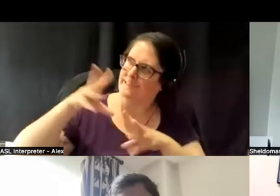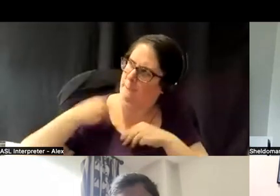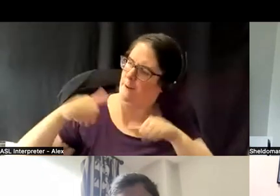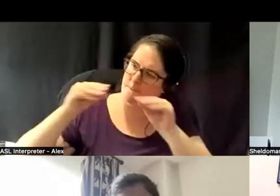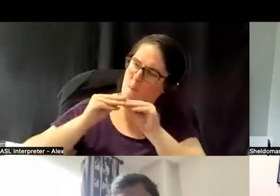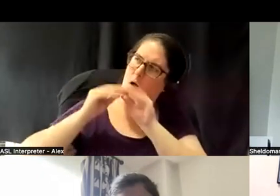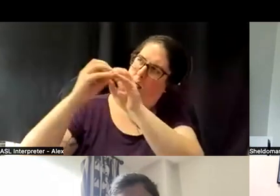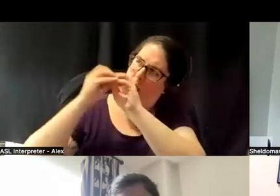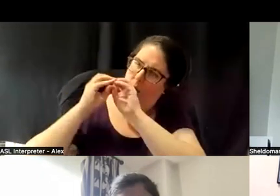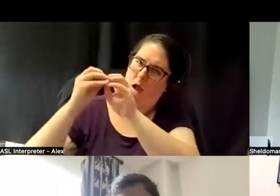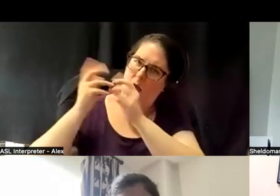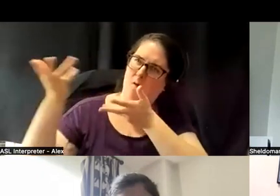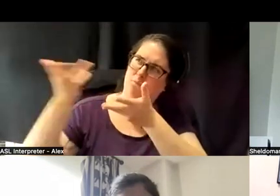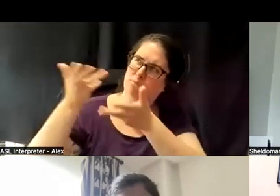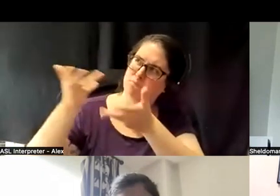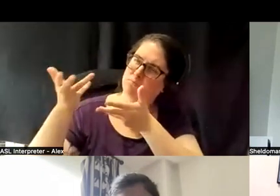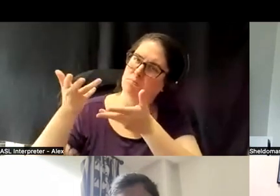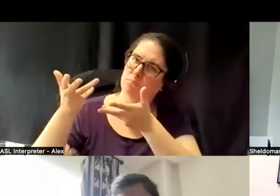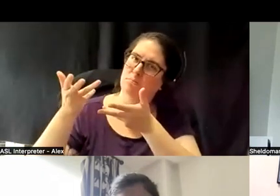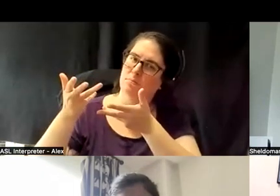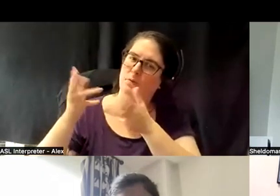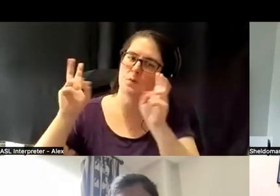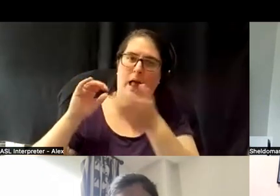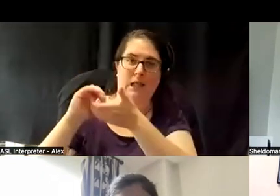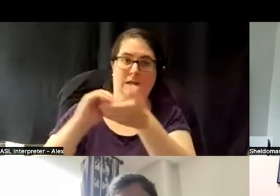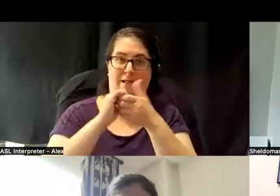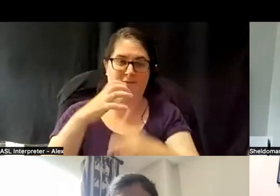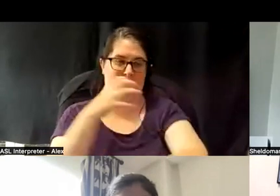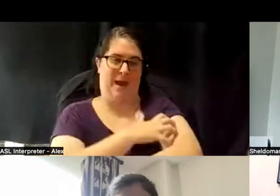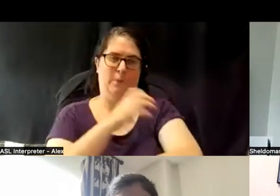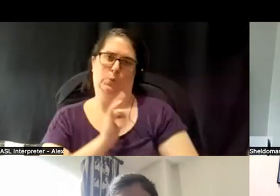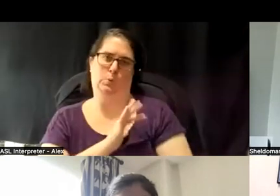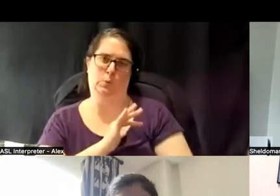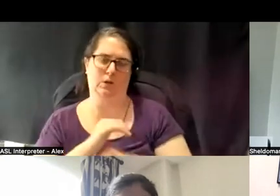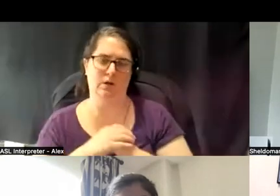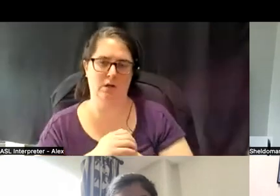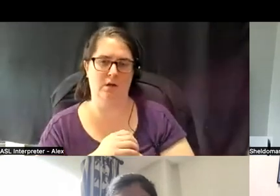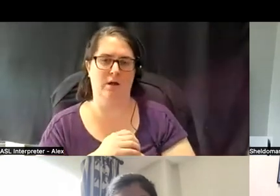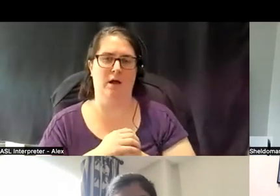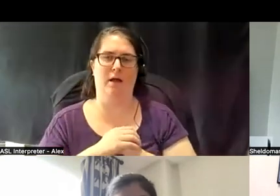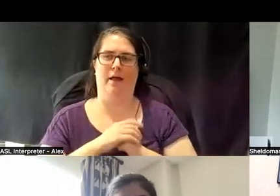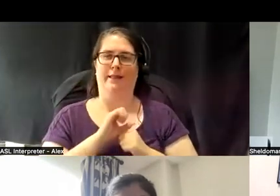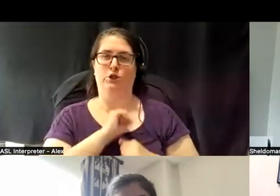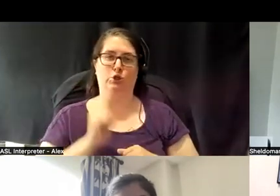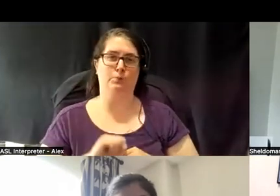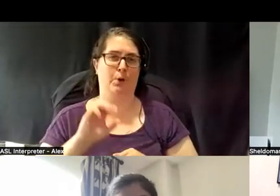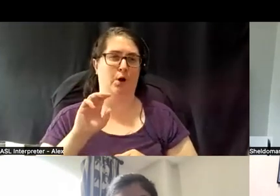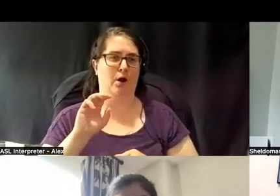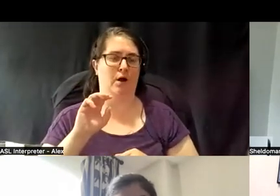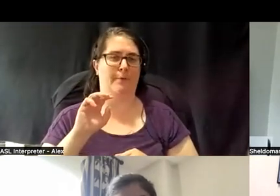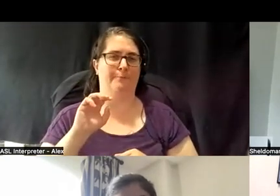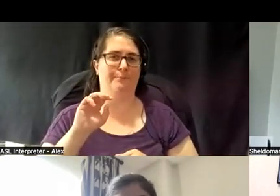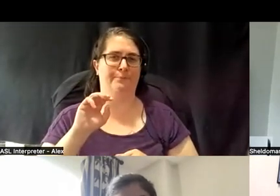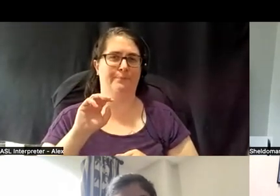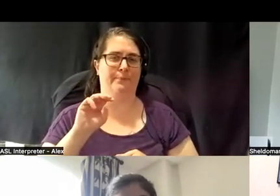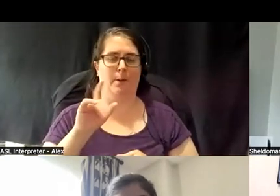understandings and embracing ideas like collective power and supermajority support from the